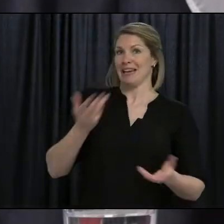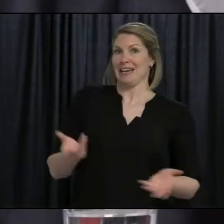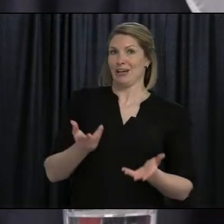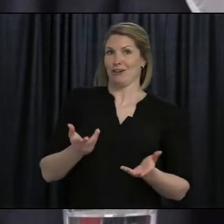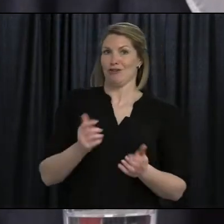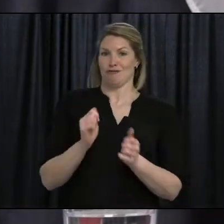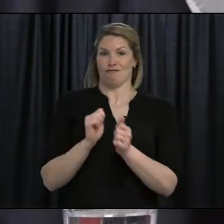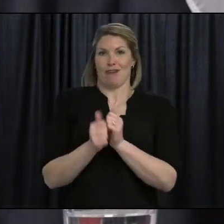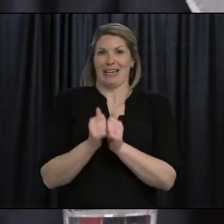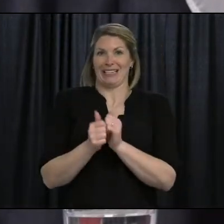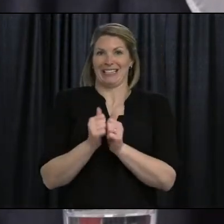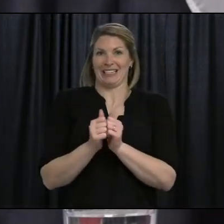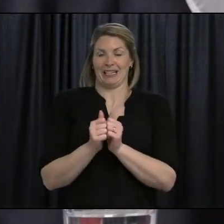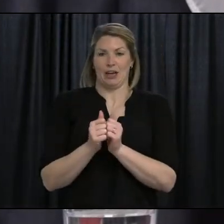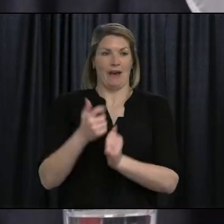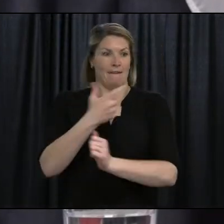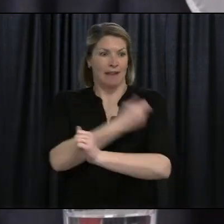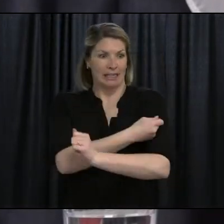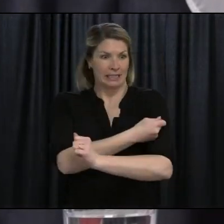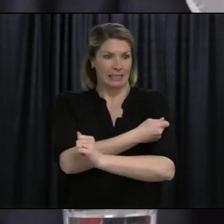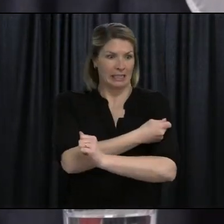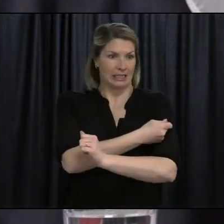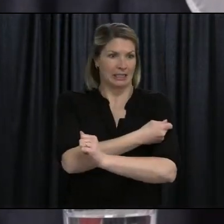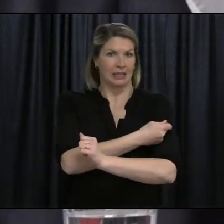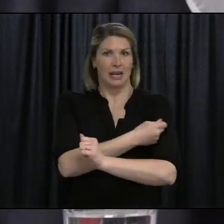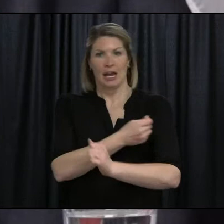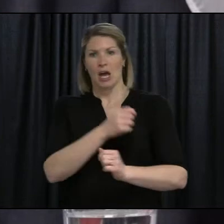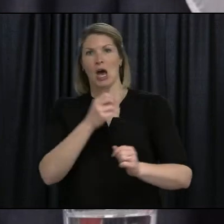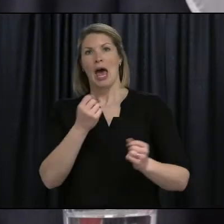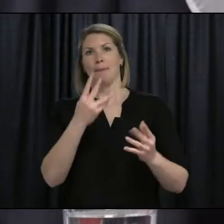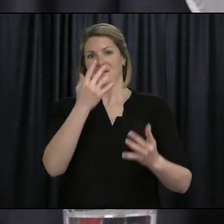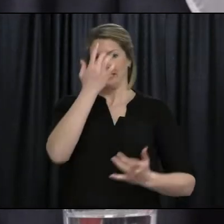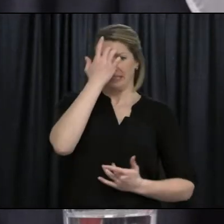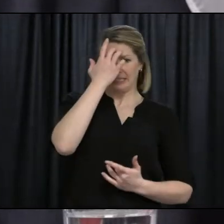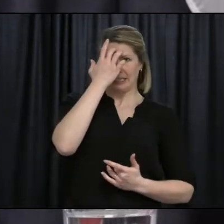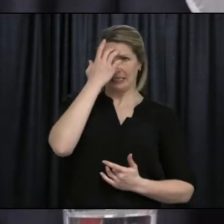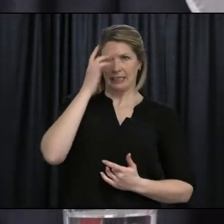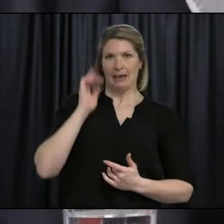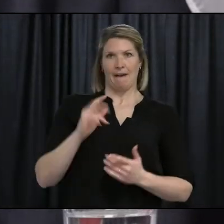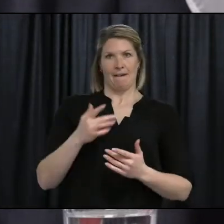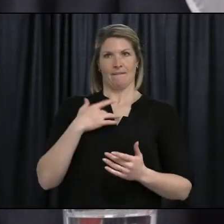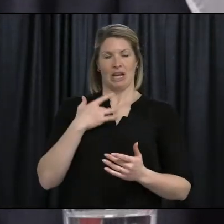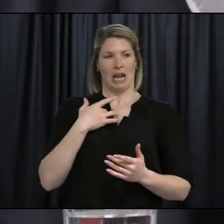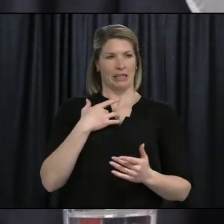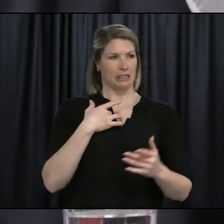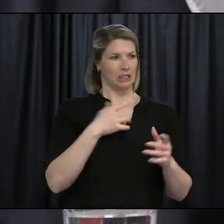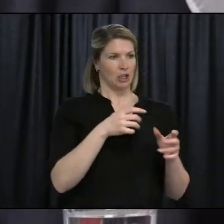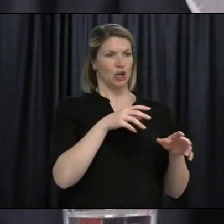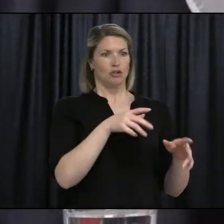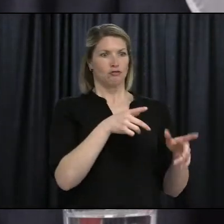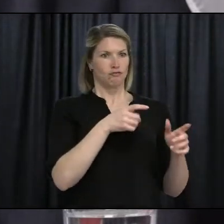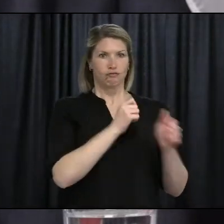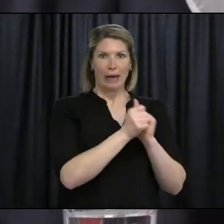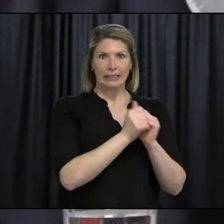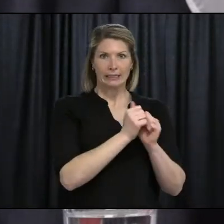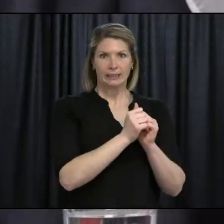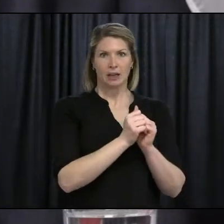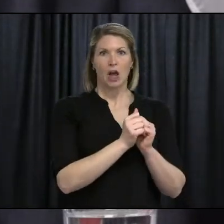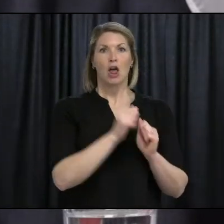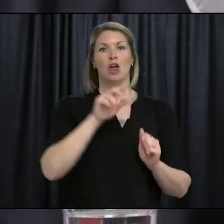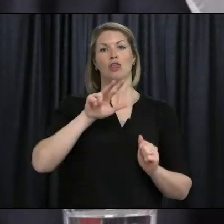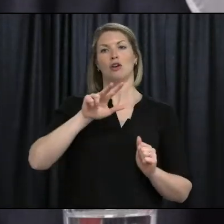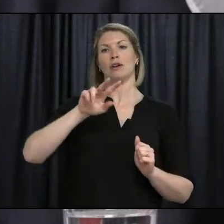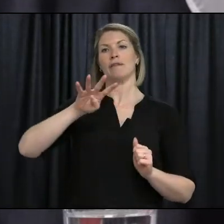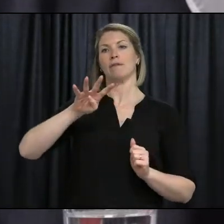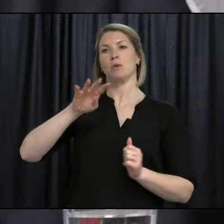vaccine. You've heard the figures for today. We have currently 34,000 doses